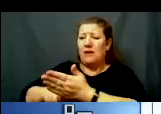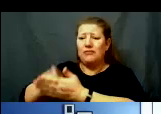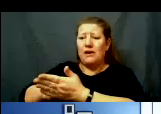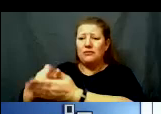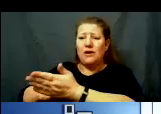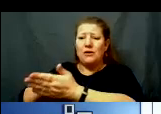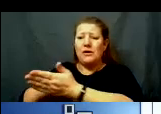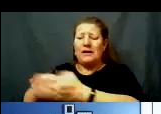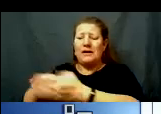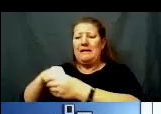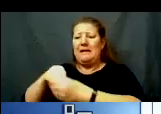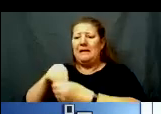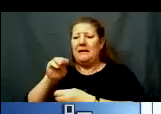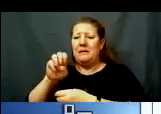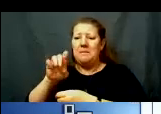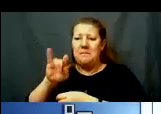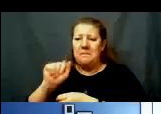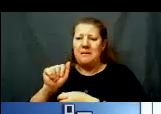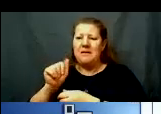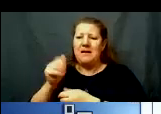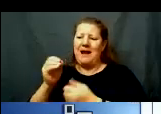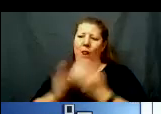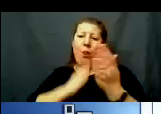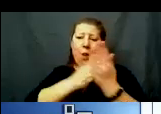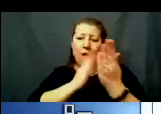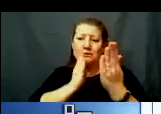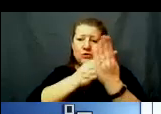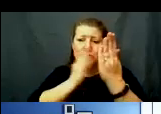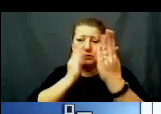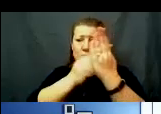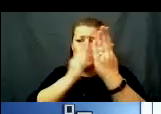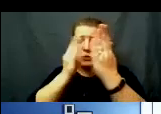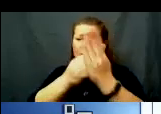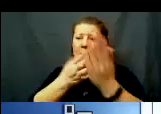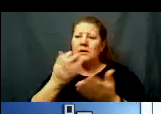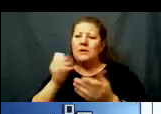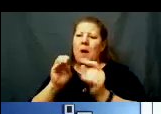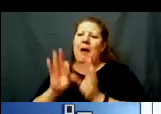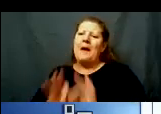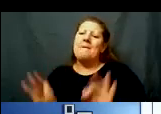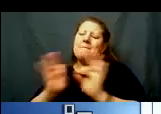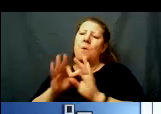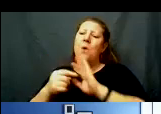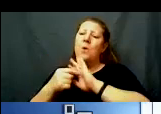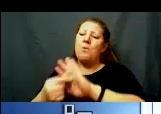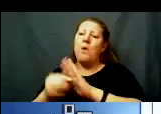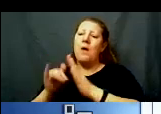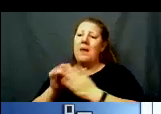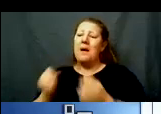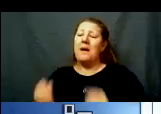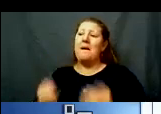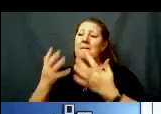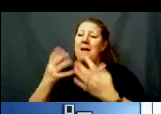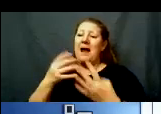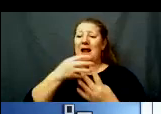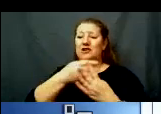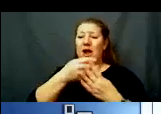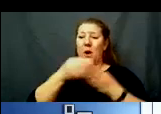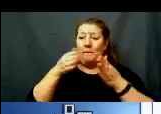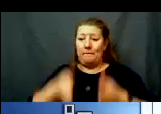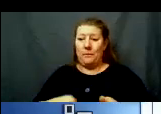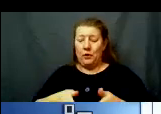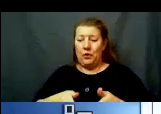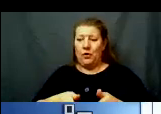in media, and of course, bringing lawsuits. And so I think it's important to point out that many incarcerated persons are